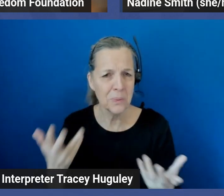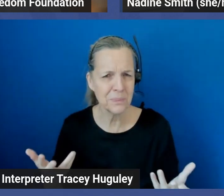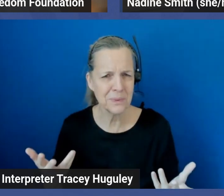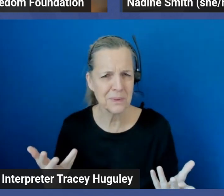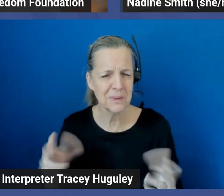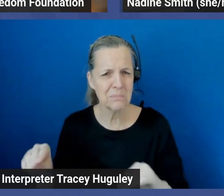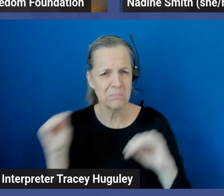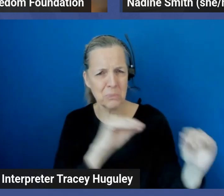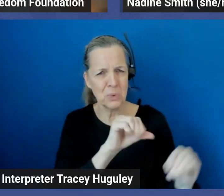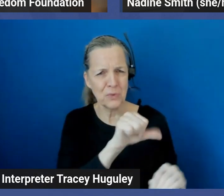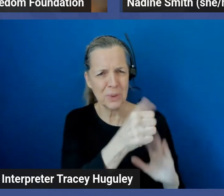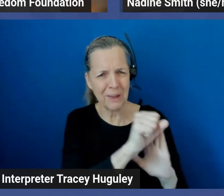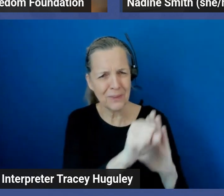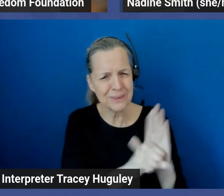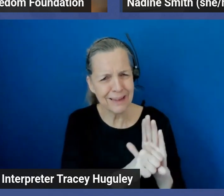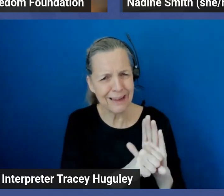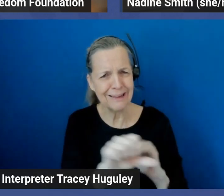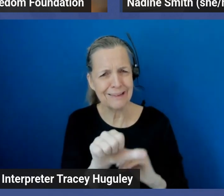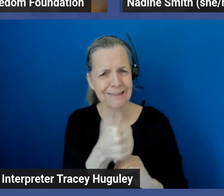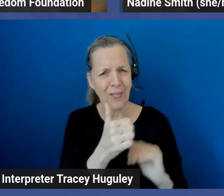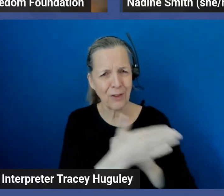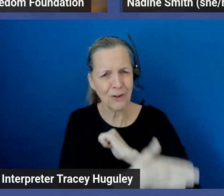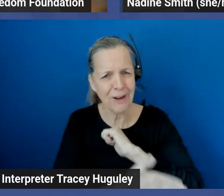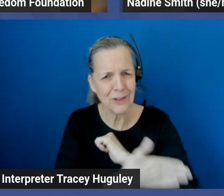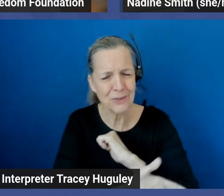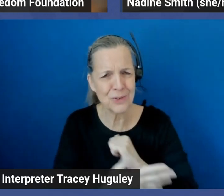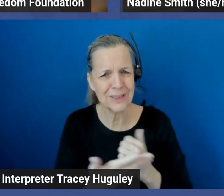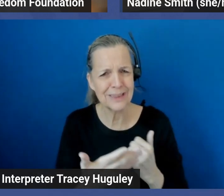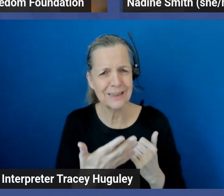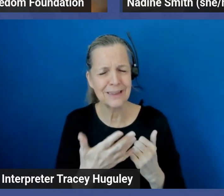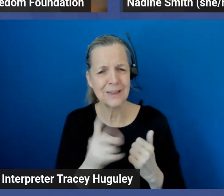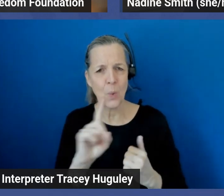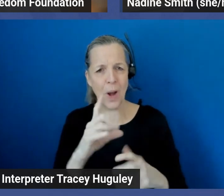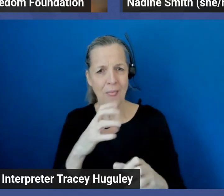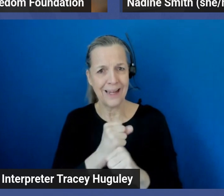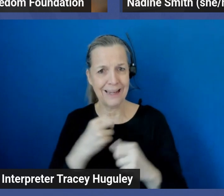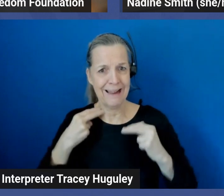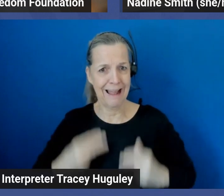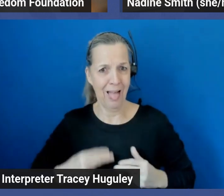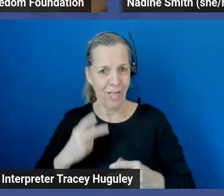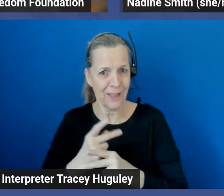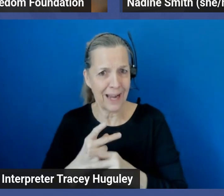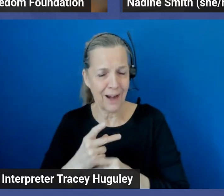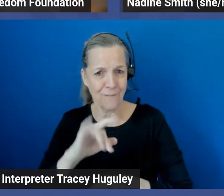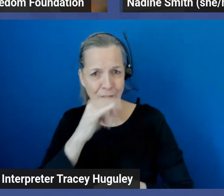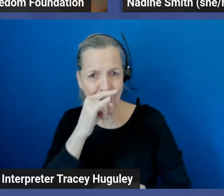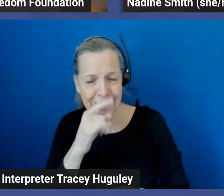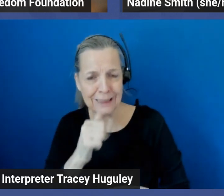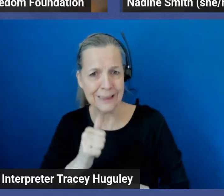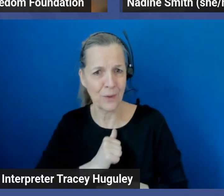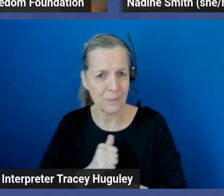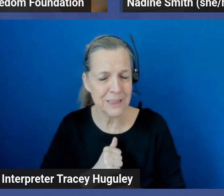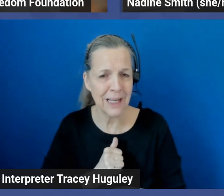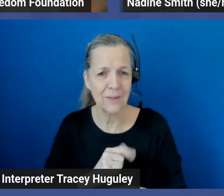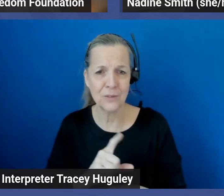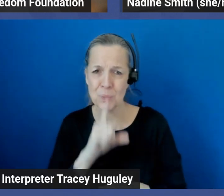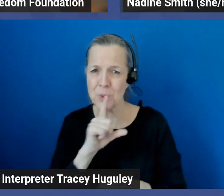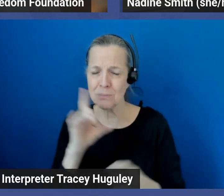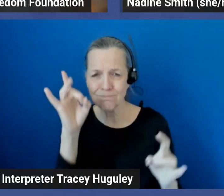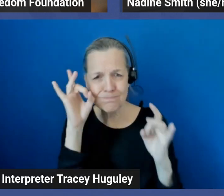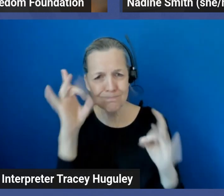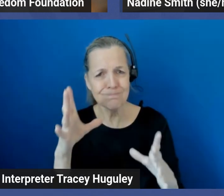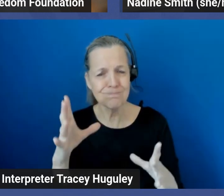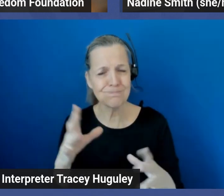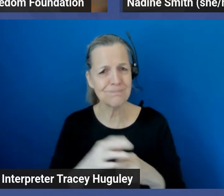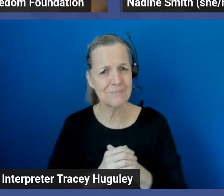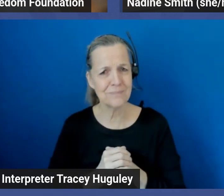and move to another state or to another country where they could get health care for their kid or for themselves. It's been